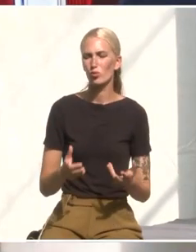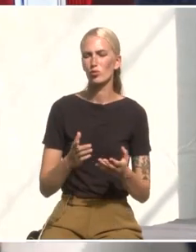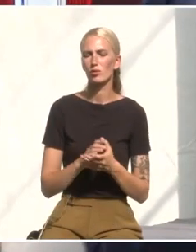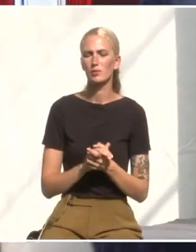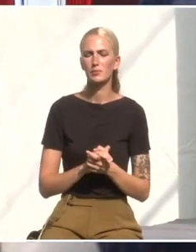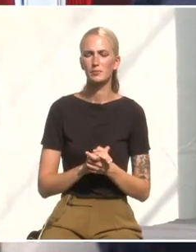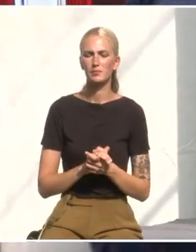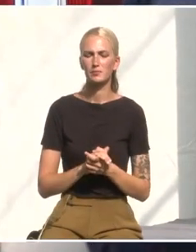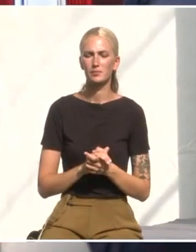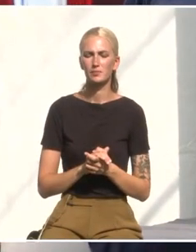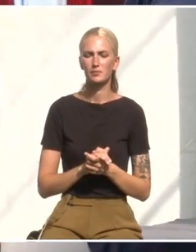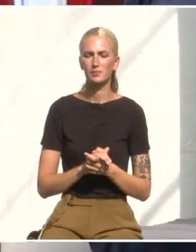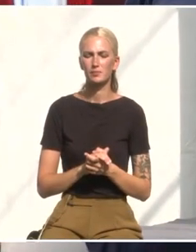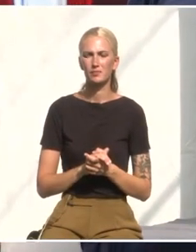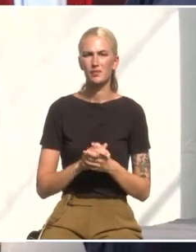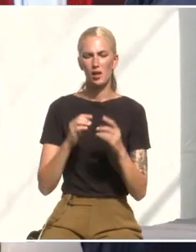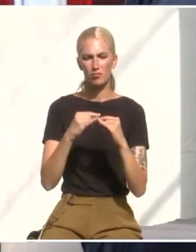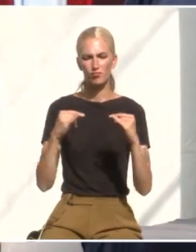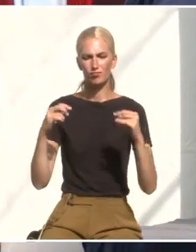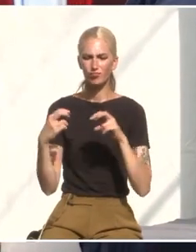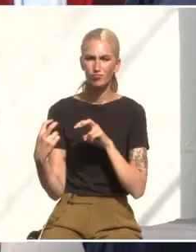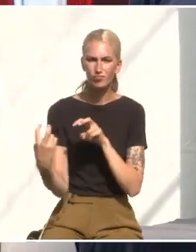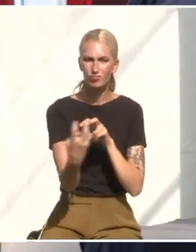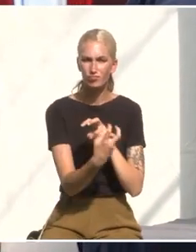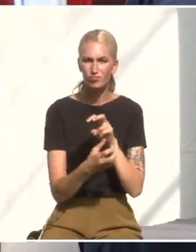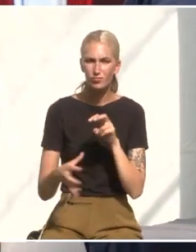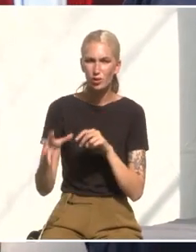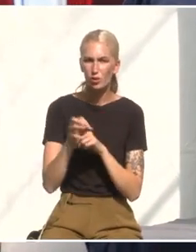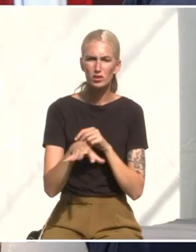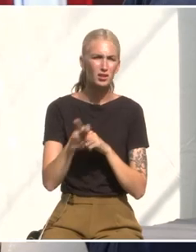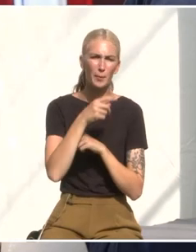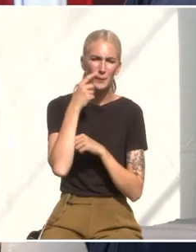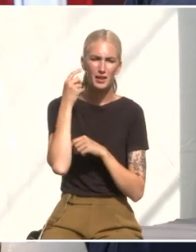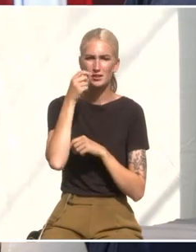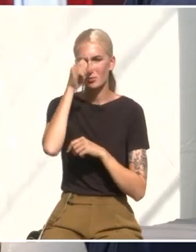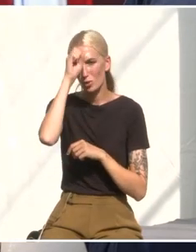Sitting around that table, being a part of that conversation is really important for boys and young men.